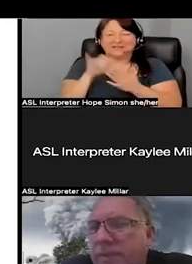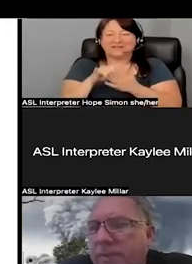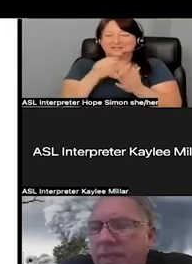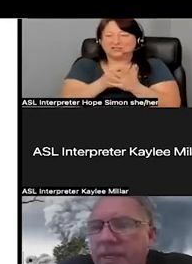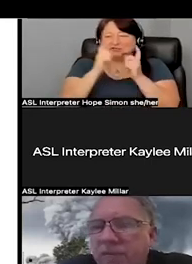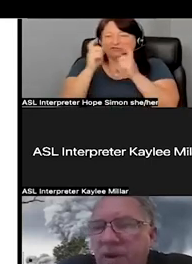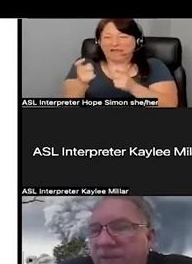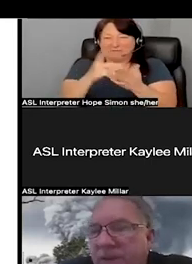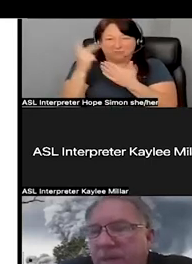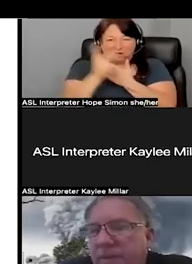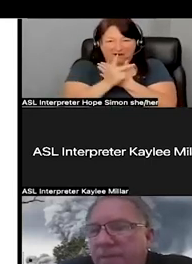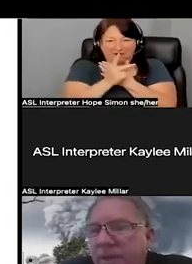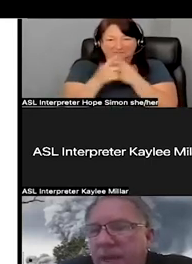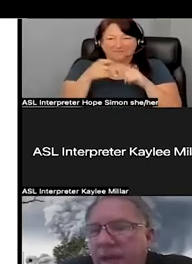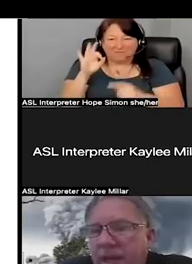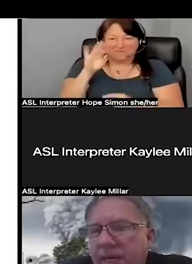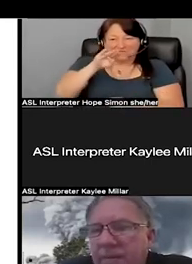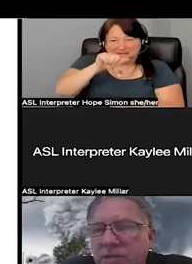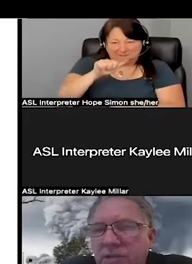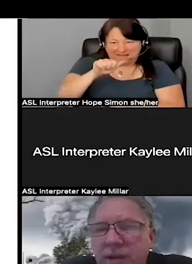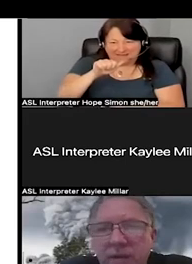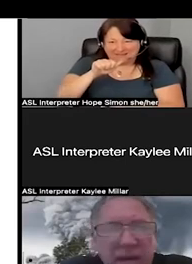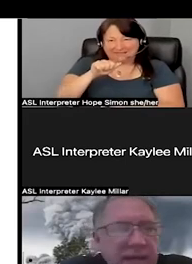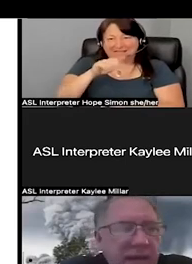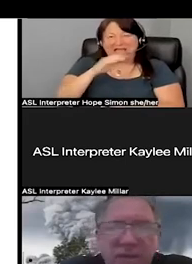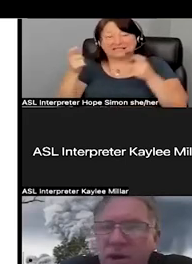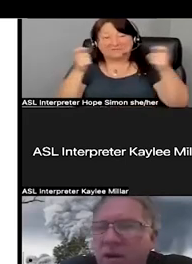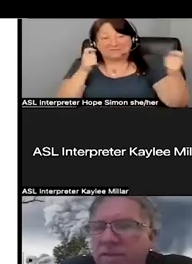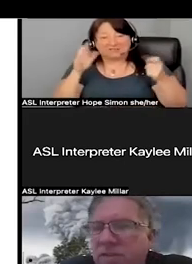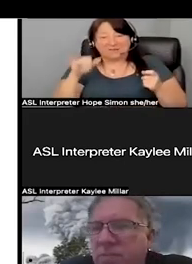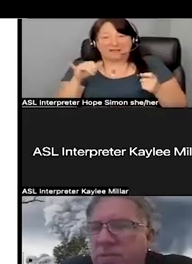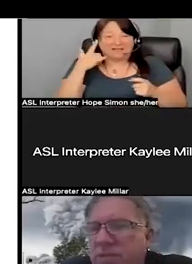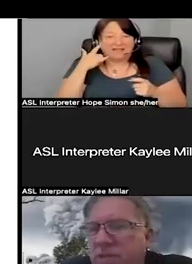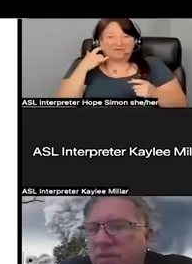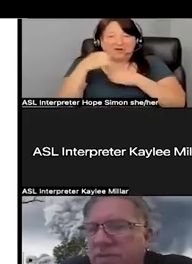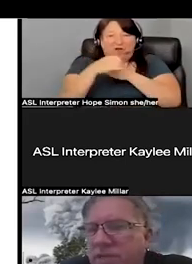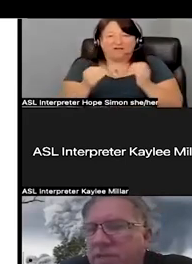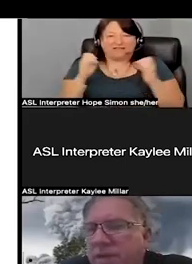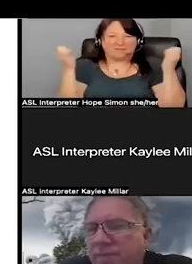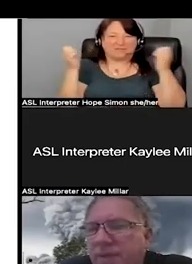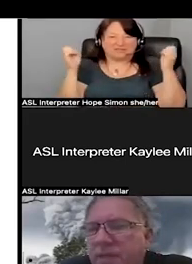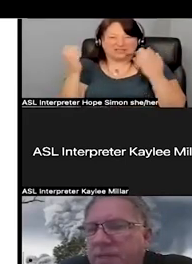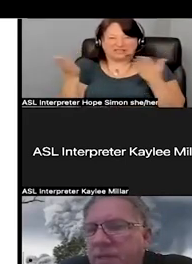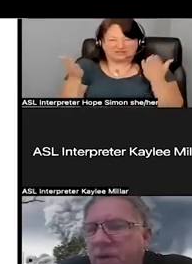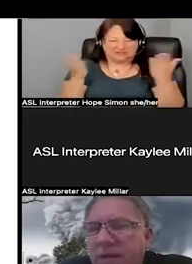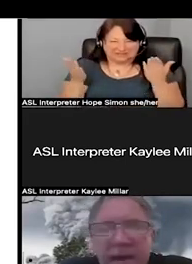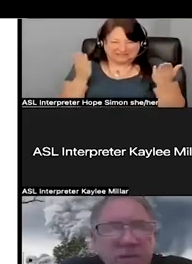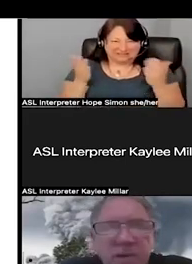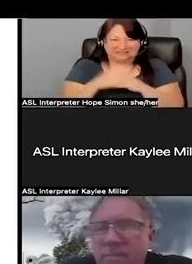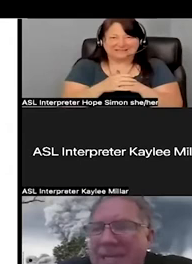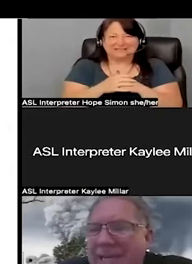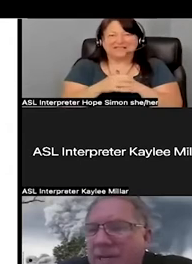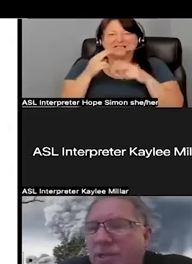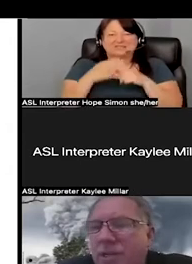with this grant program that's from FEMA and administrated by the California Office of Emergency Services. It's called the